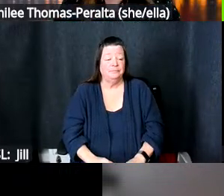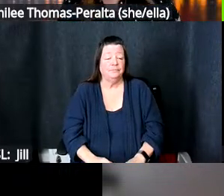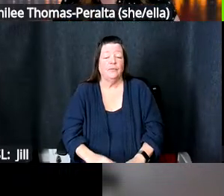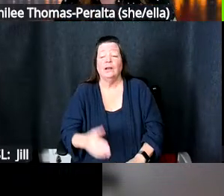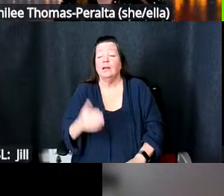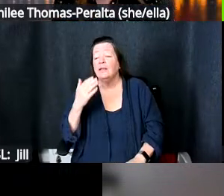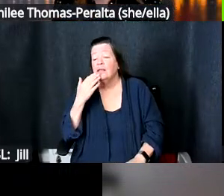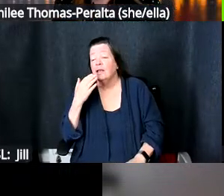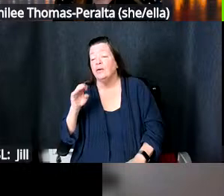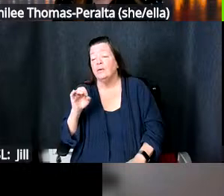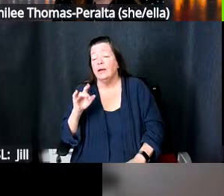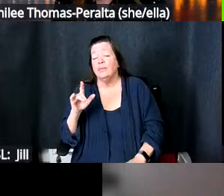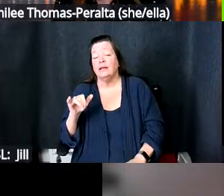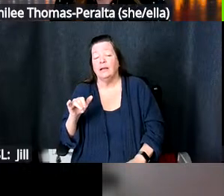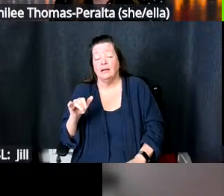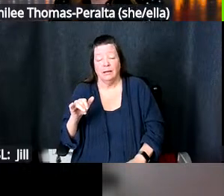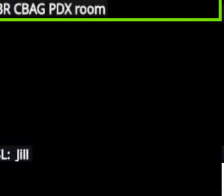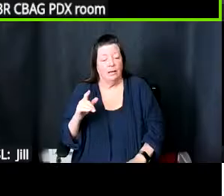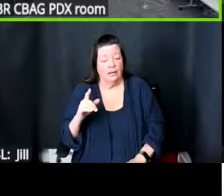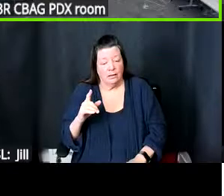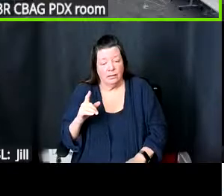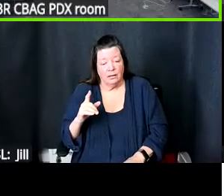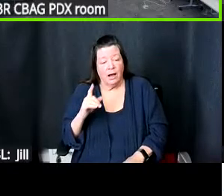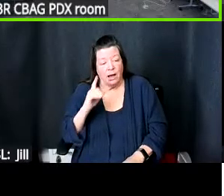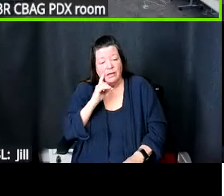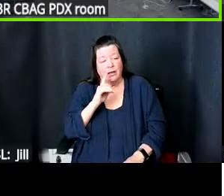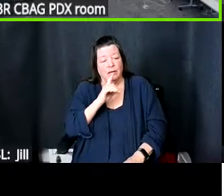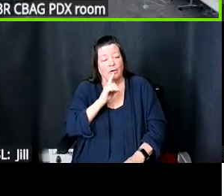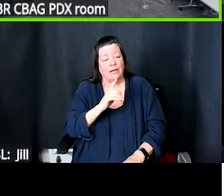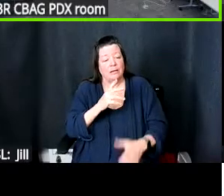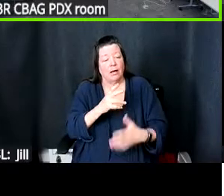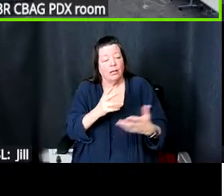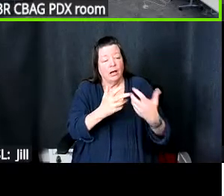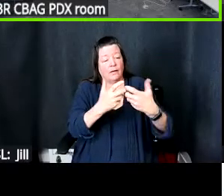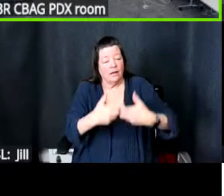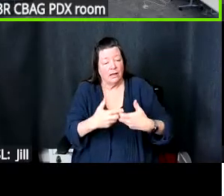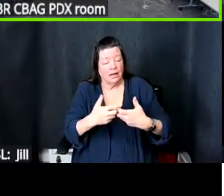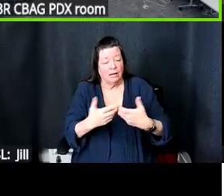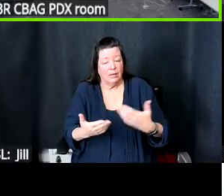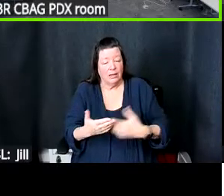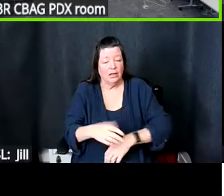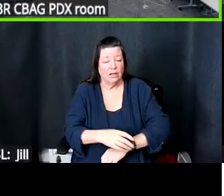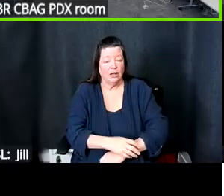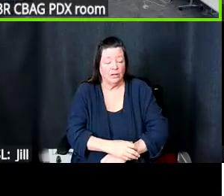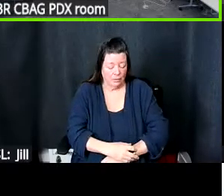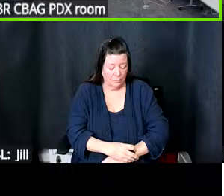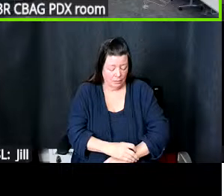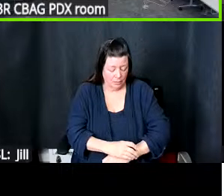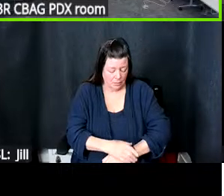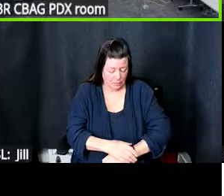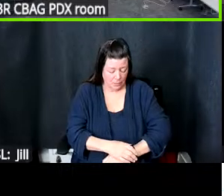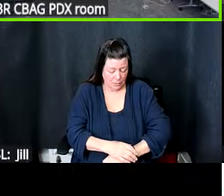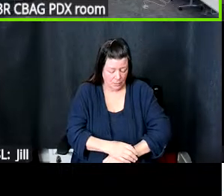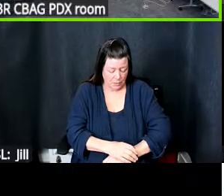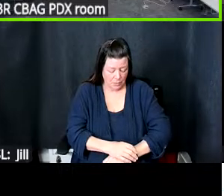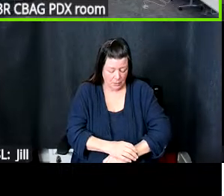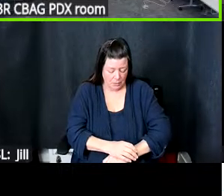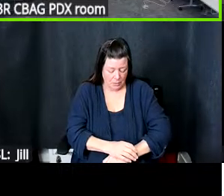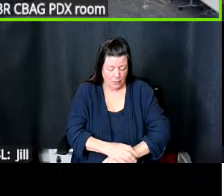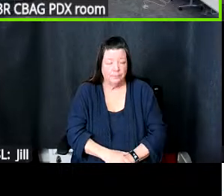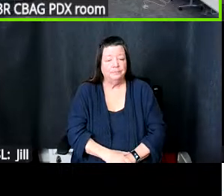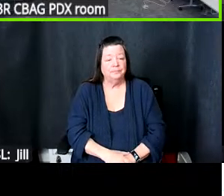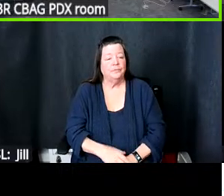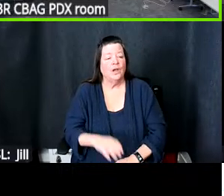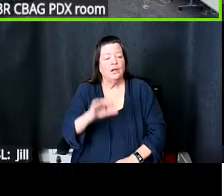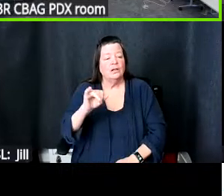Porky. Yeah, I think there's a lot of alignment here. Josh, right? Quirky.